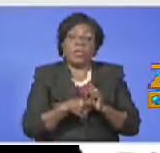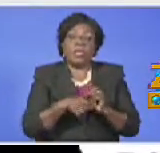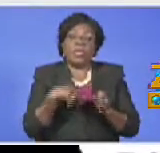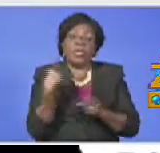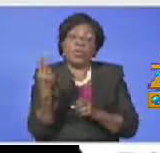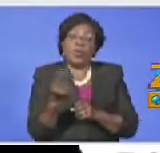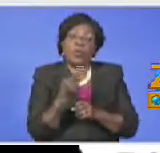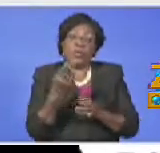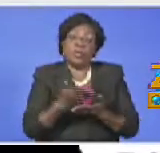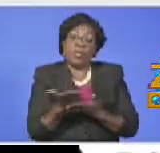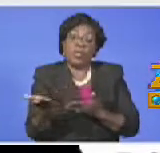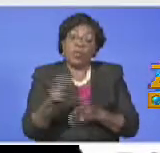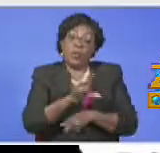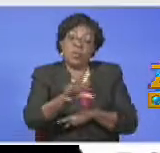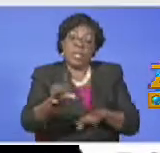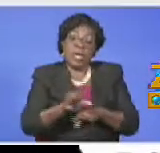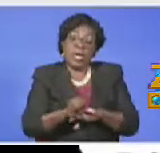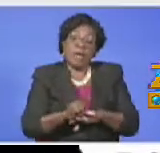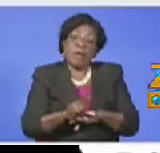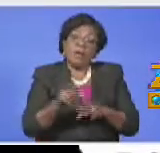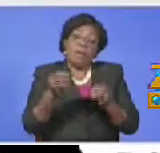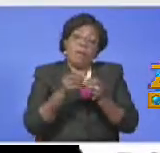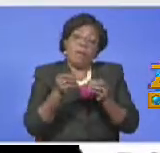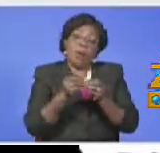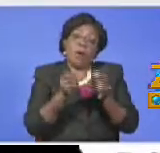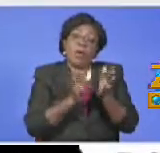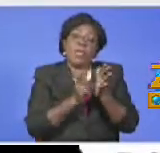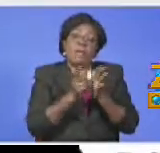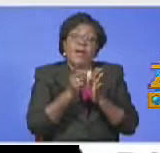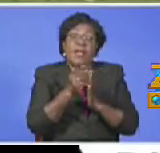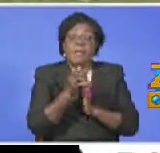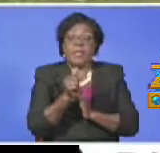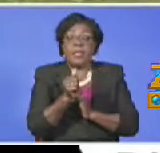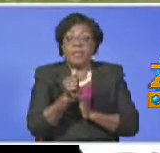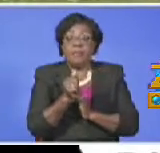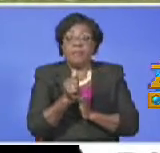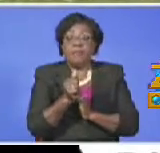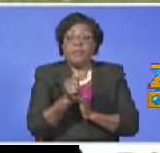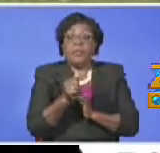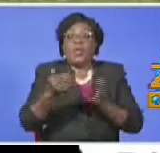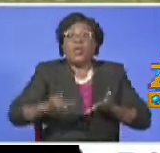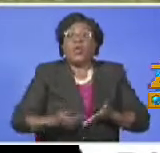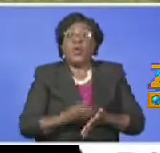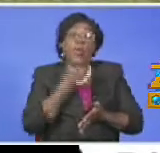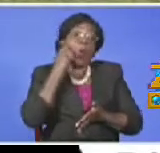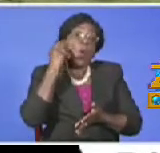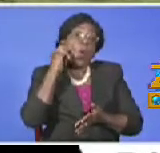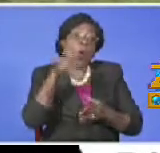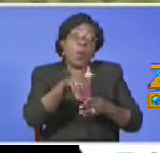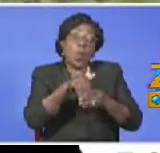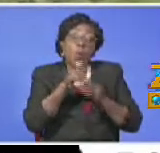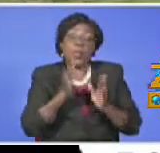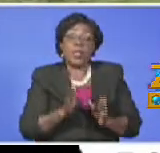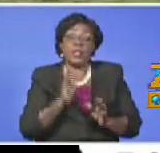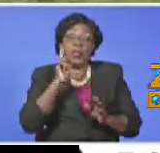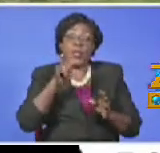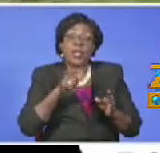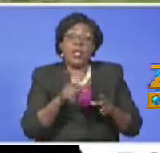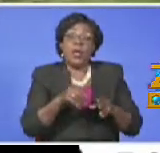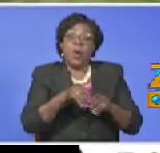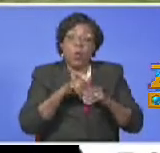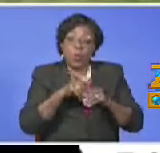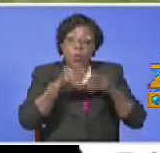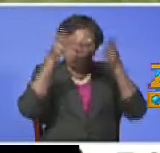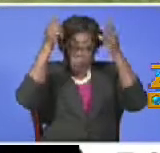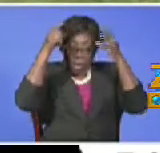more asset for further development and construction. The Prime Minister also pointed out that new homeowners will get the opportunity to own Crown